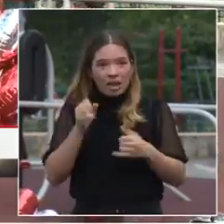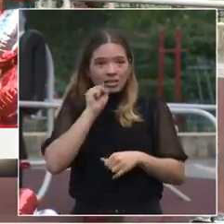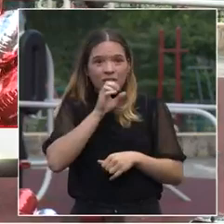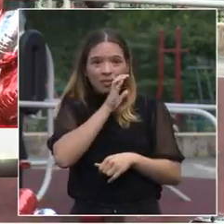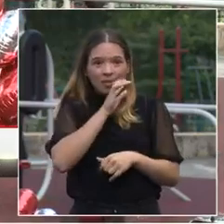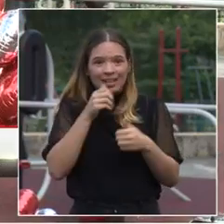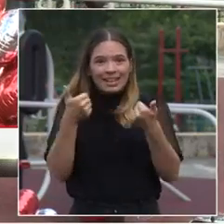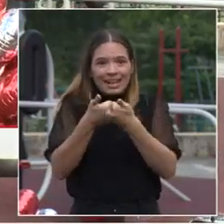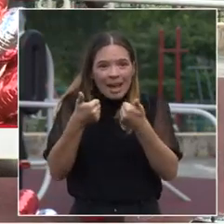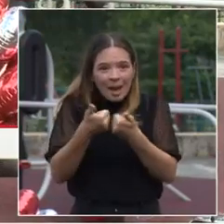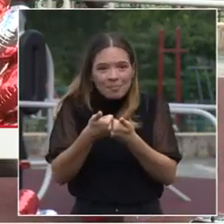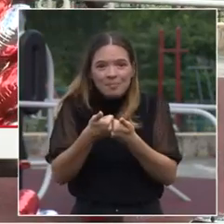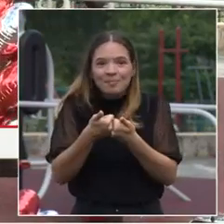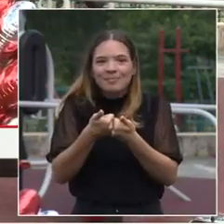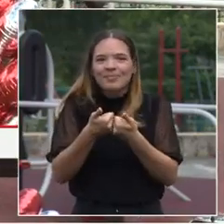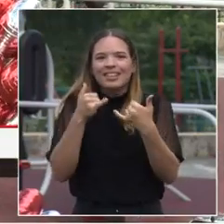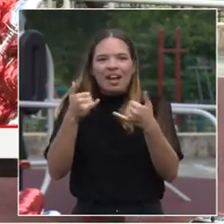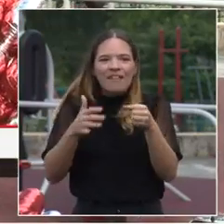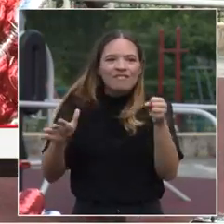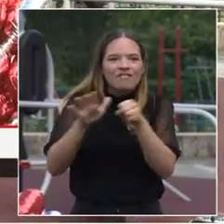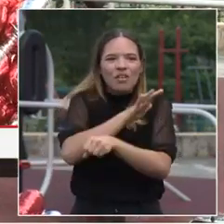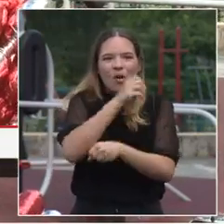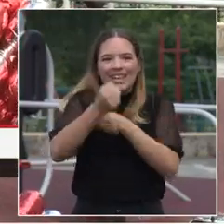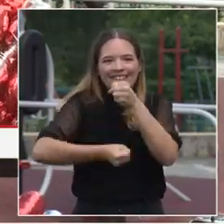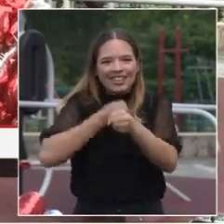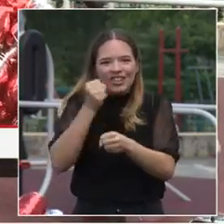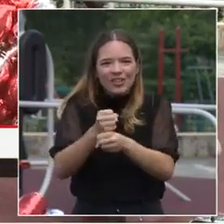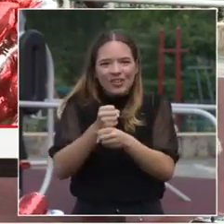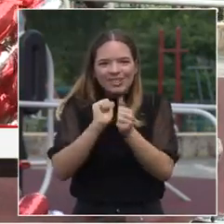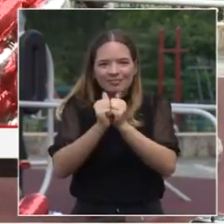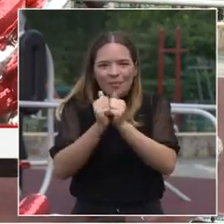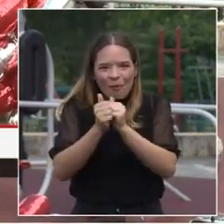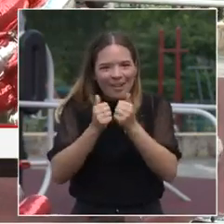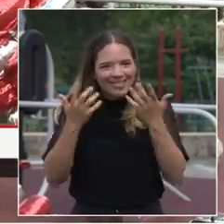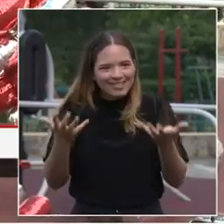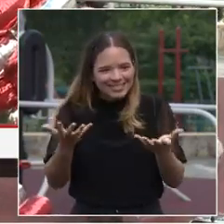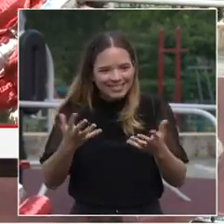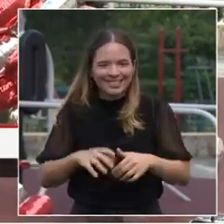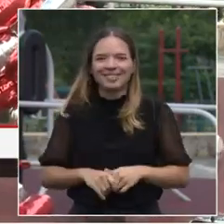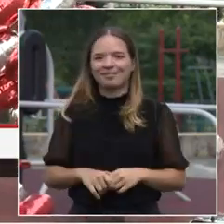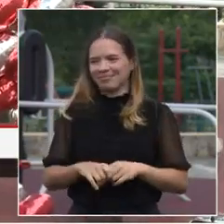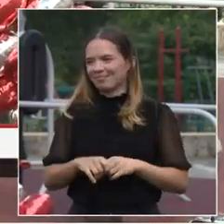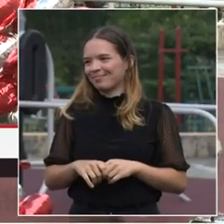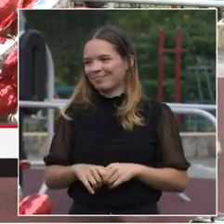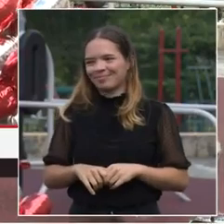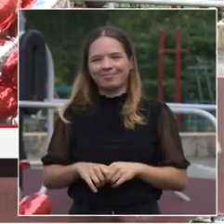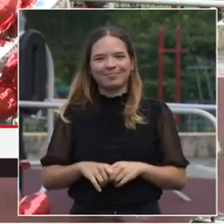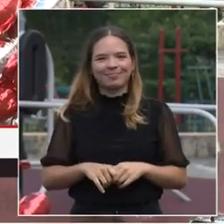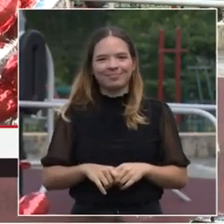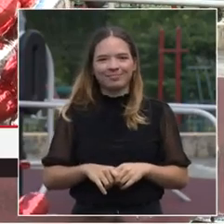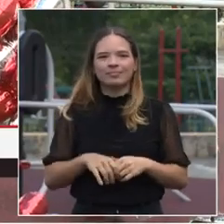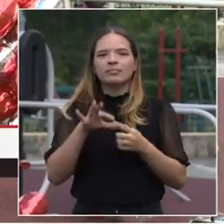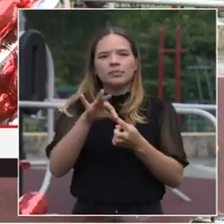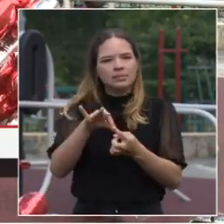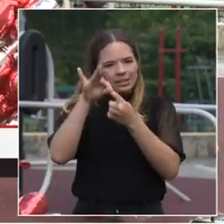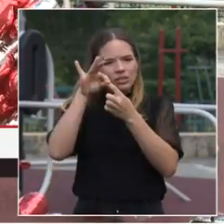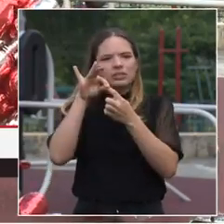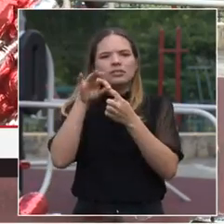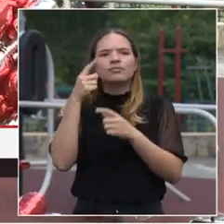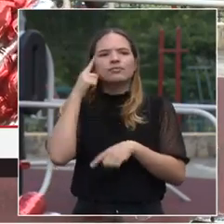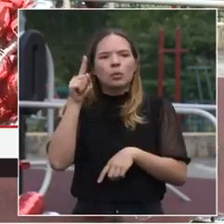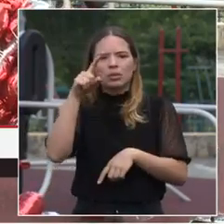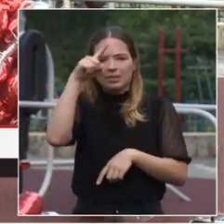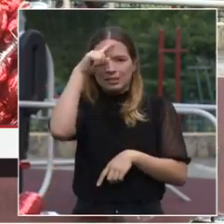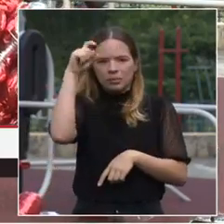really excited about that. And in fact, I think we have several of our senior game winners. DC had a distinction. This summer, we competed